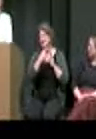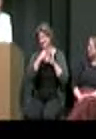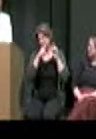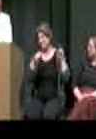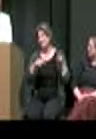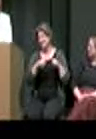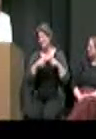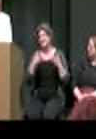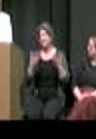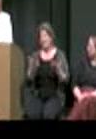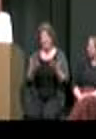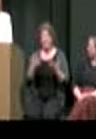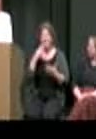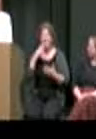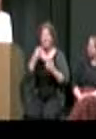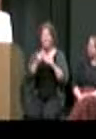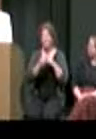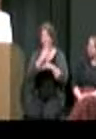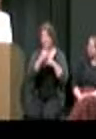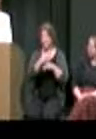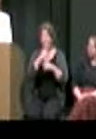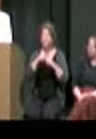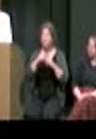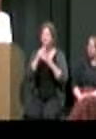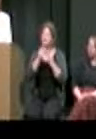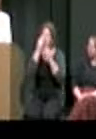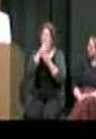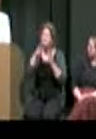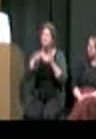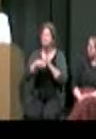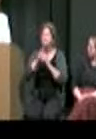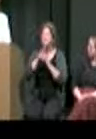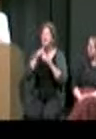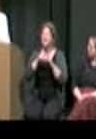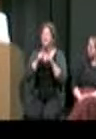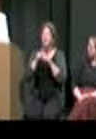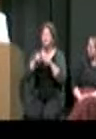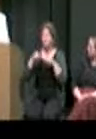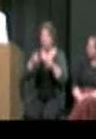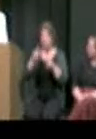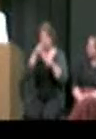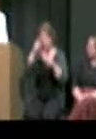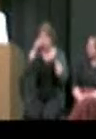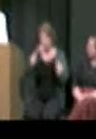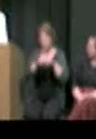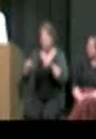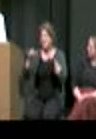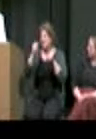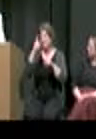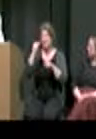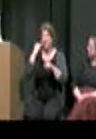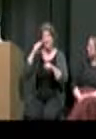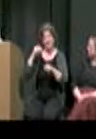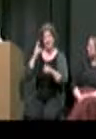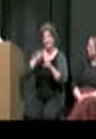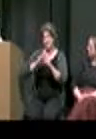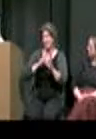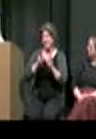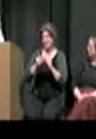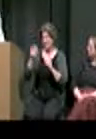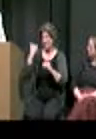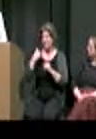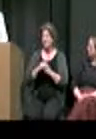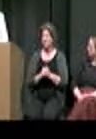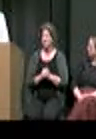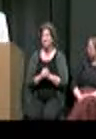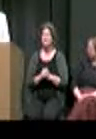Just going through it as a refresher and as an opportunity for us all to get on the same page if you haven't joined meetings in the